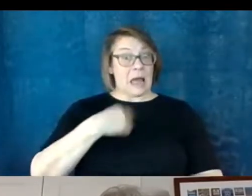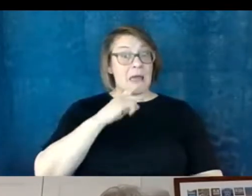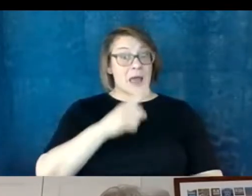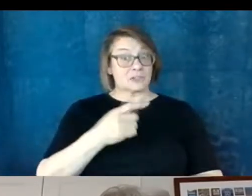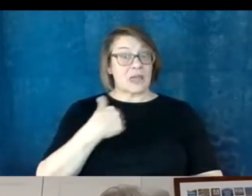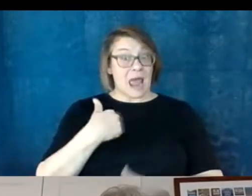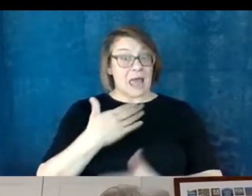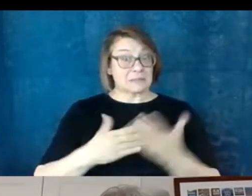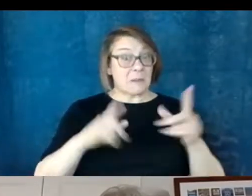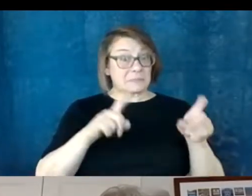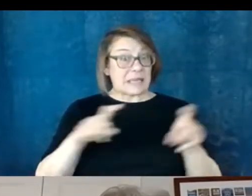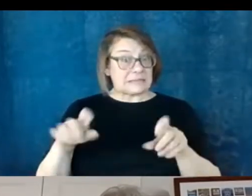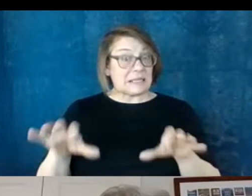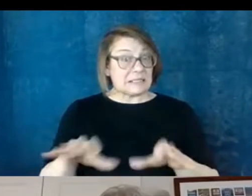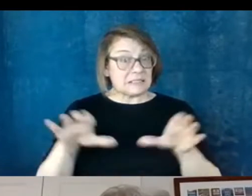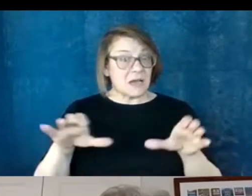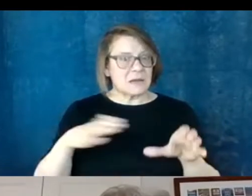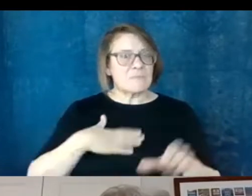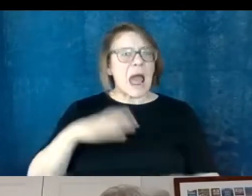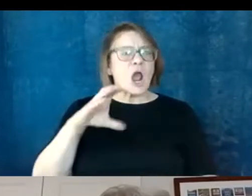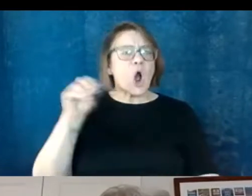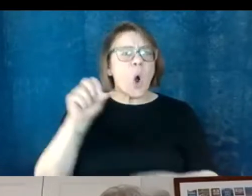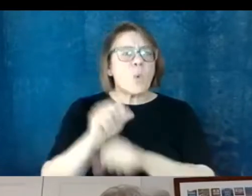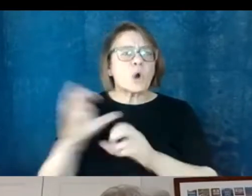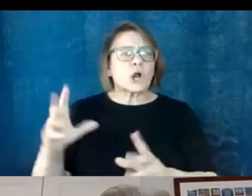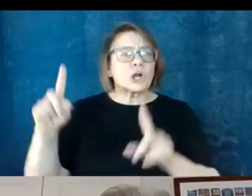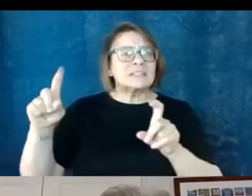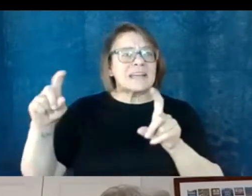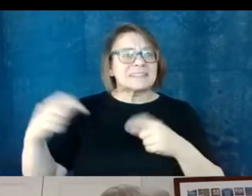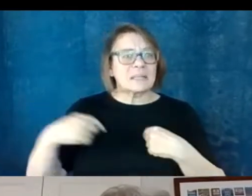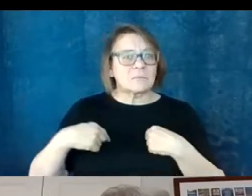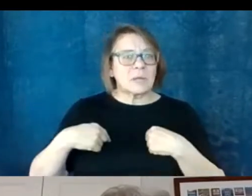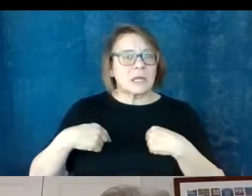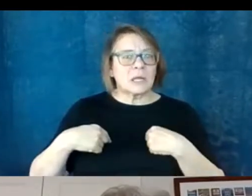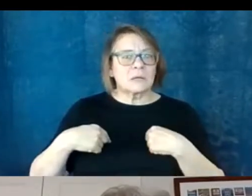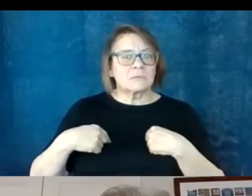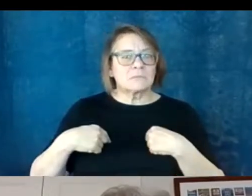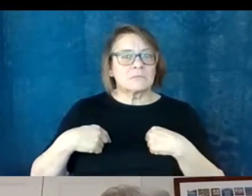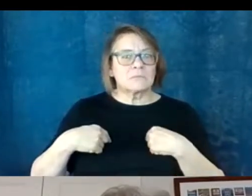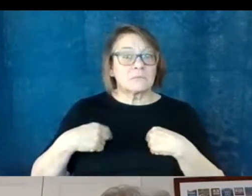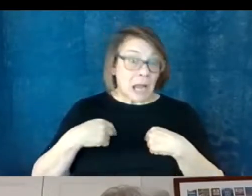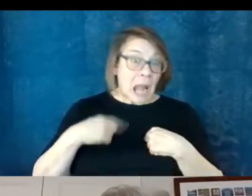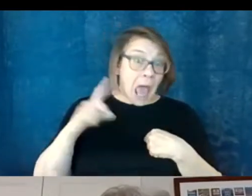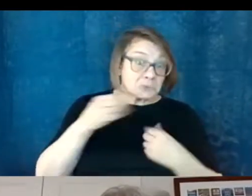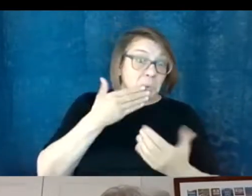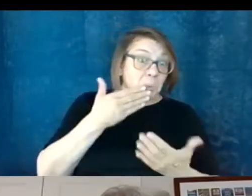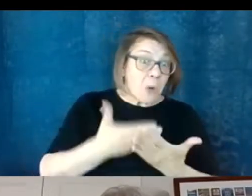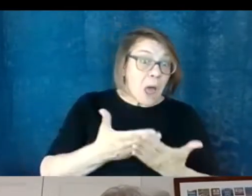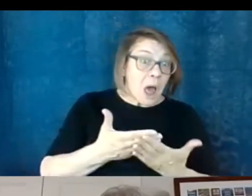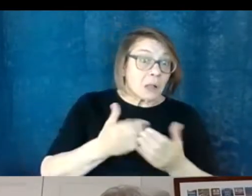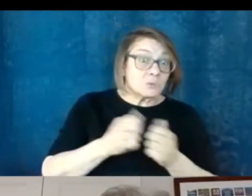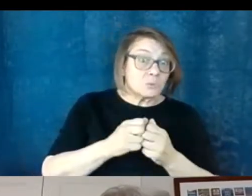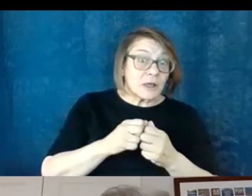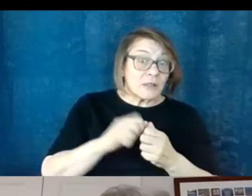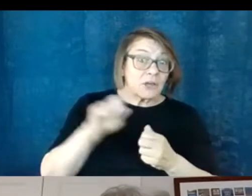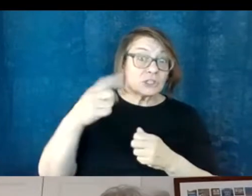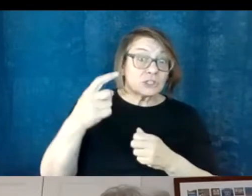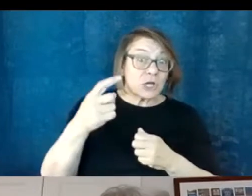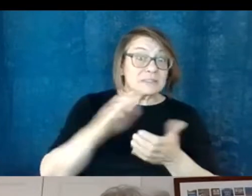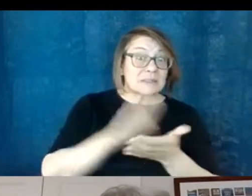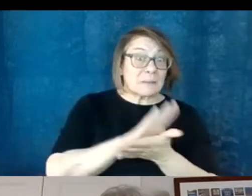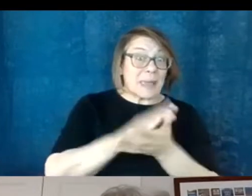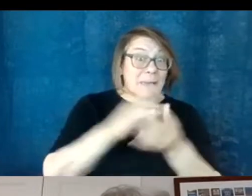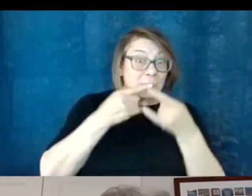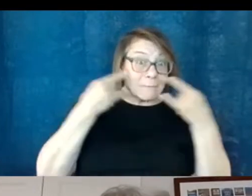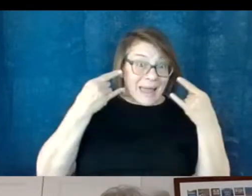some testing done where my coworker tested me, and I do very well with just the paper mask or the